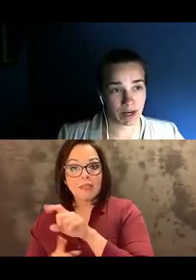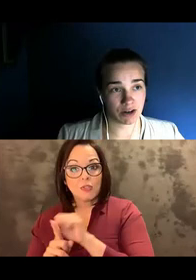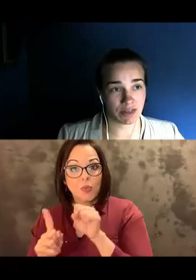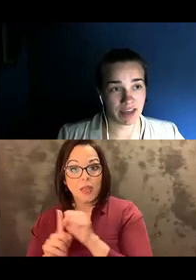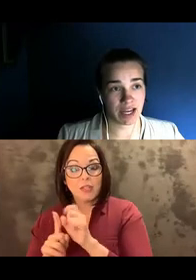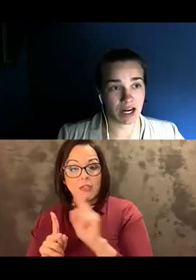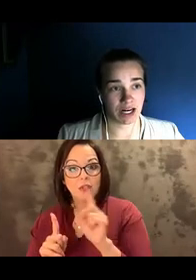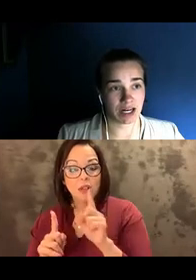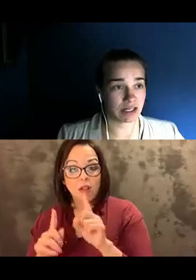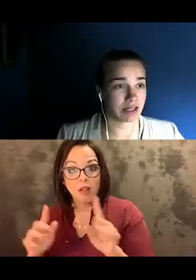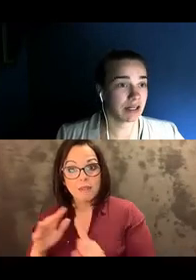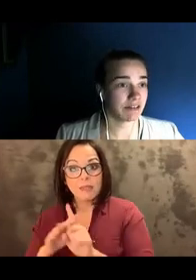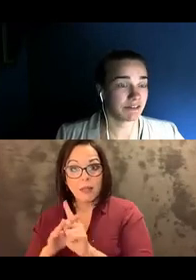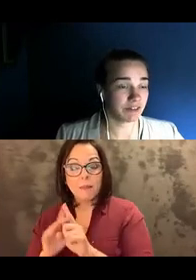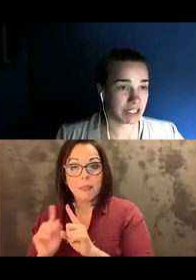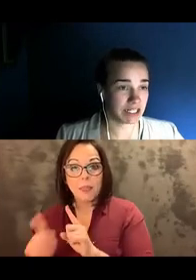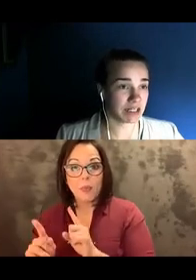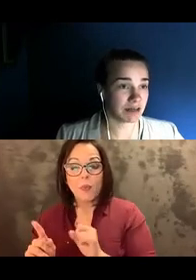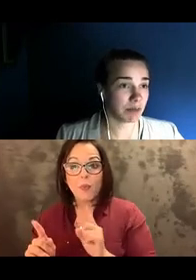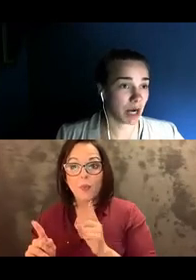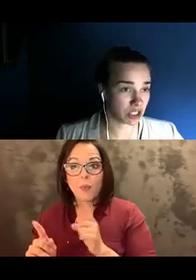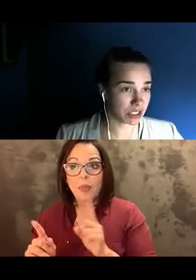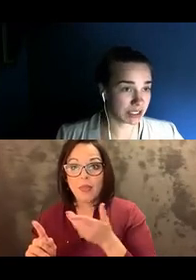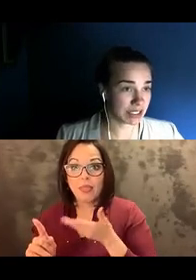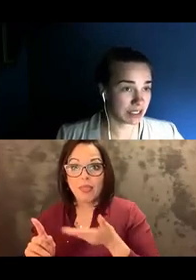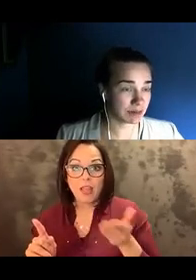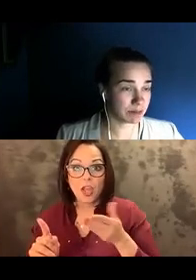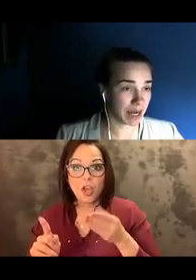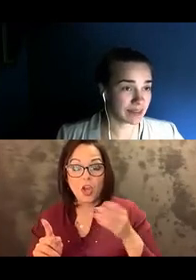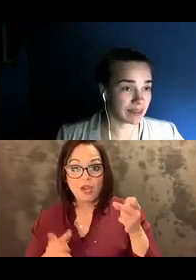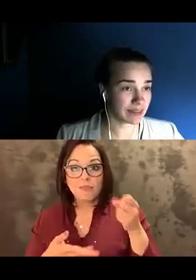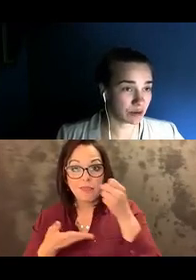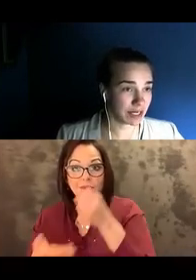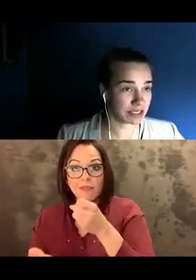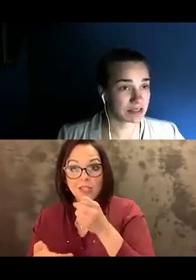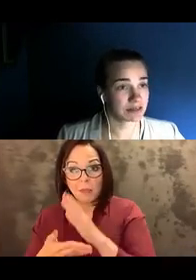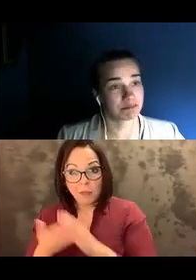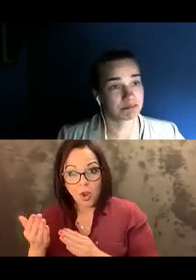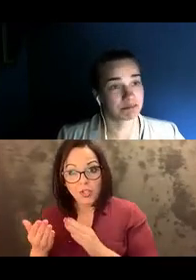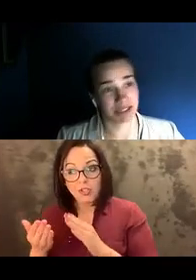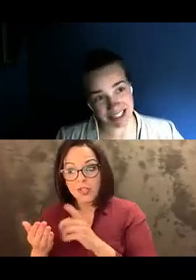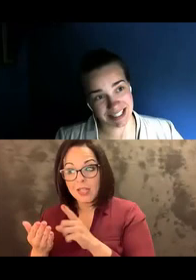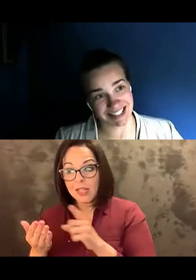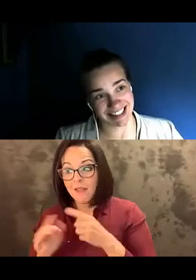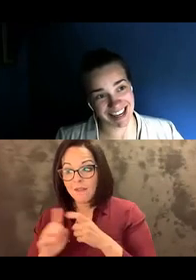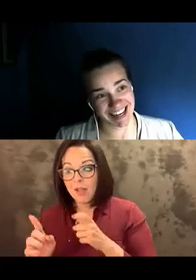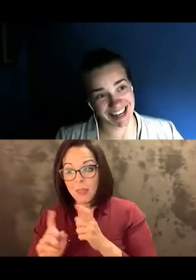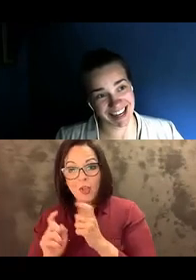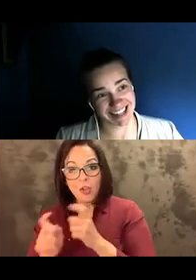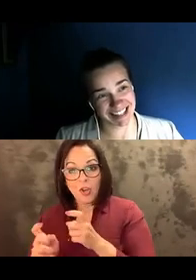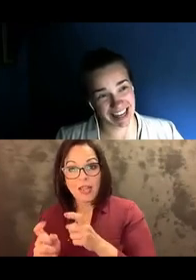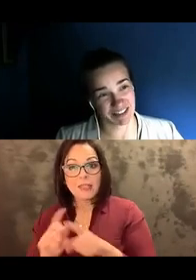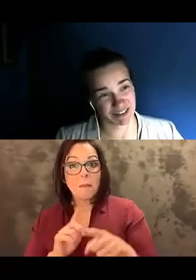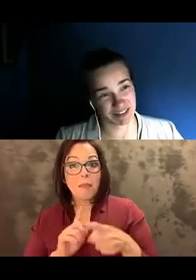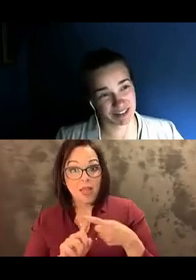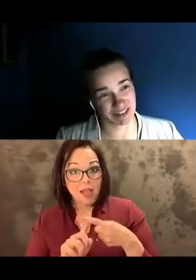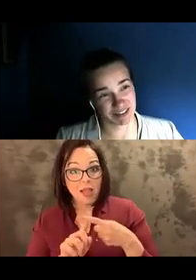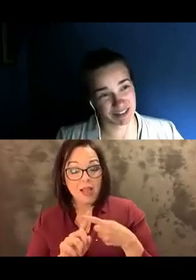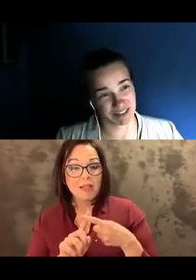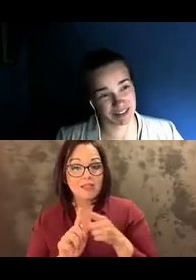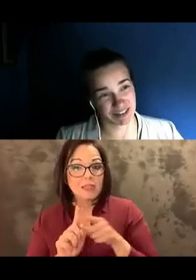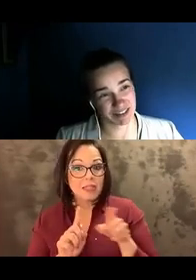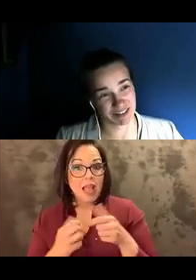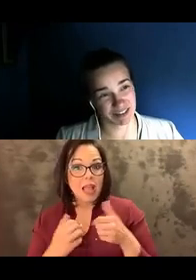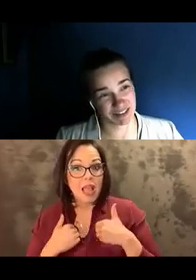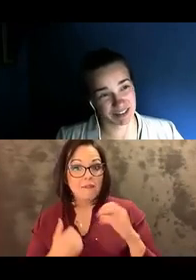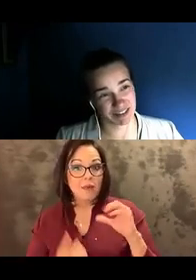arises where they are funded partially by the grant, plus they get